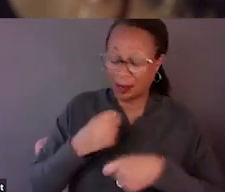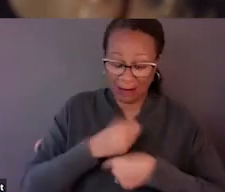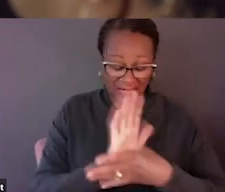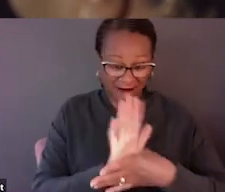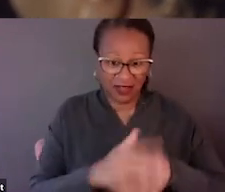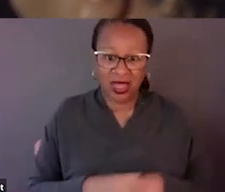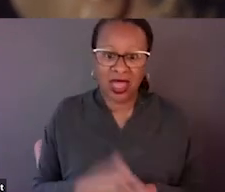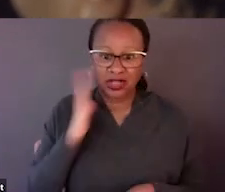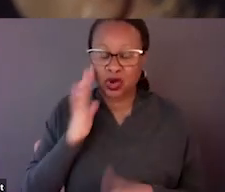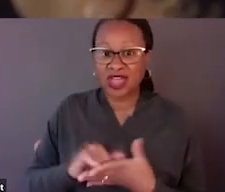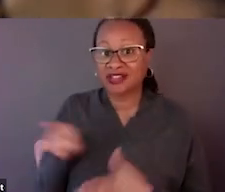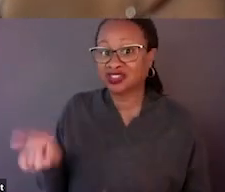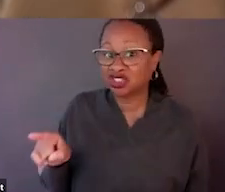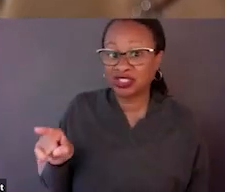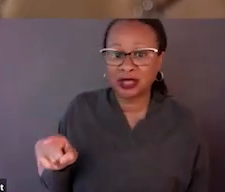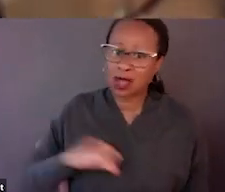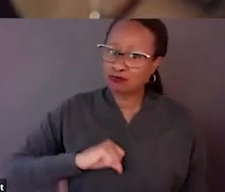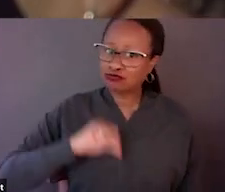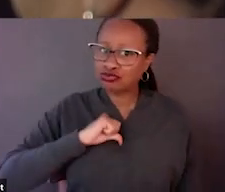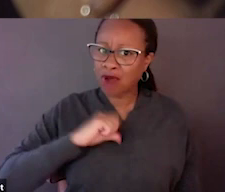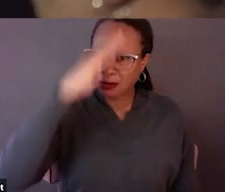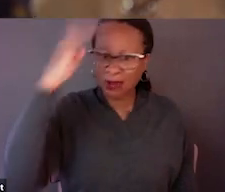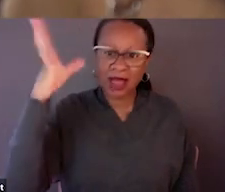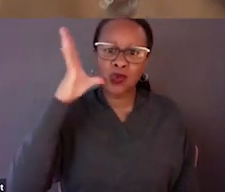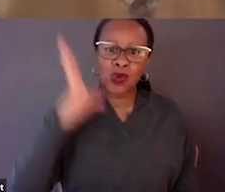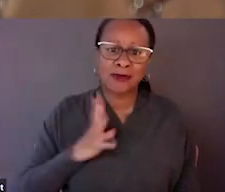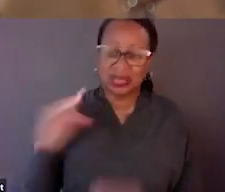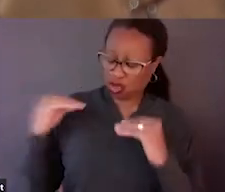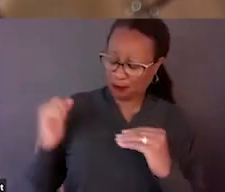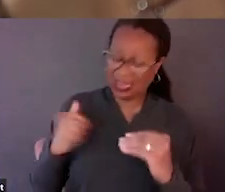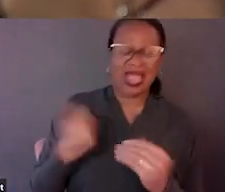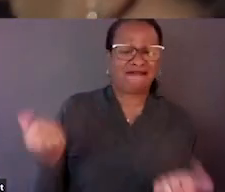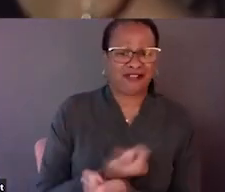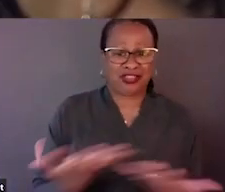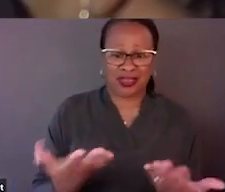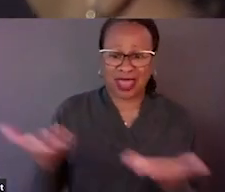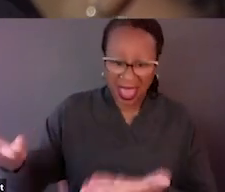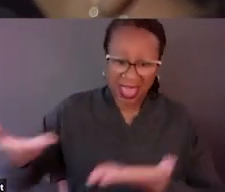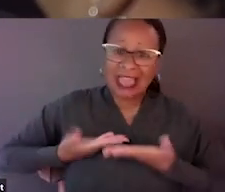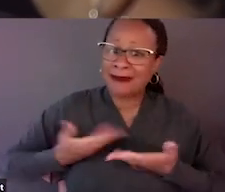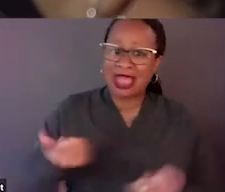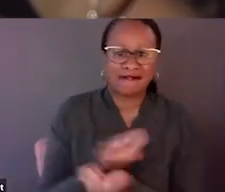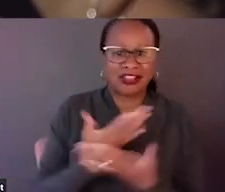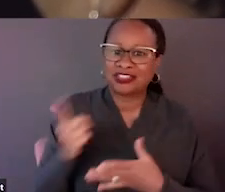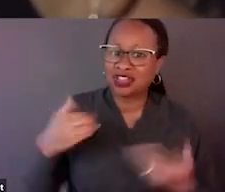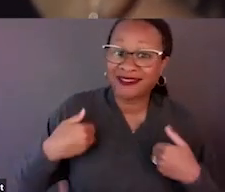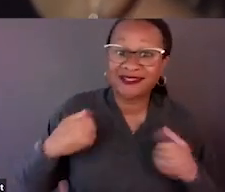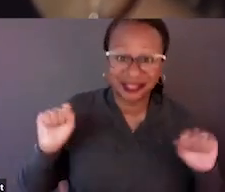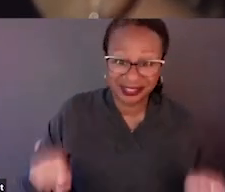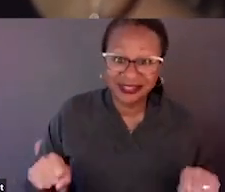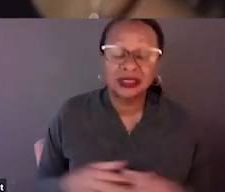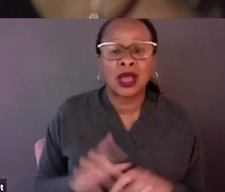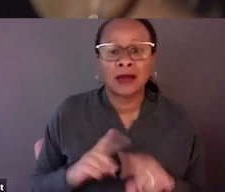you know, that she was a proud Black woman who taught me everything, you know, and gave me everything she had. But